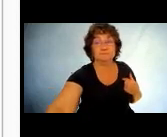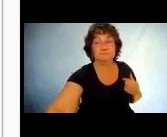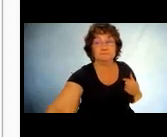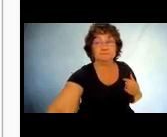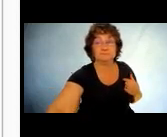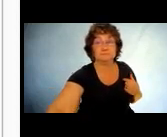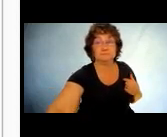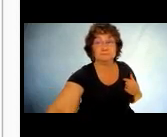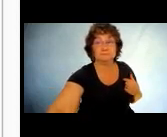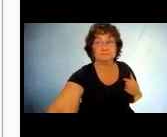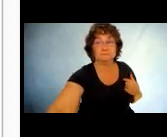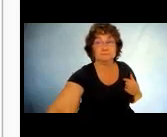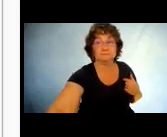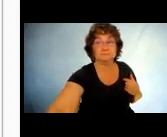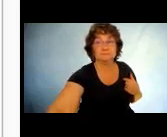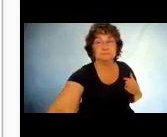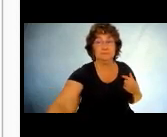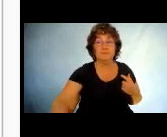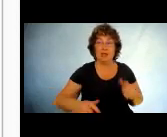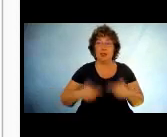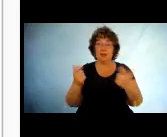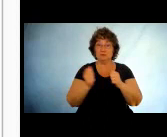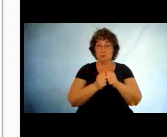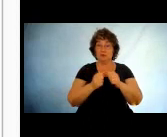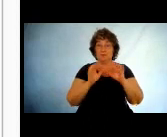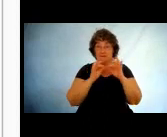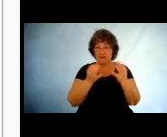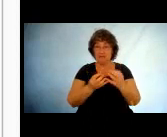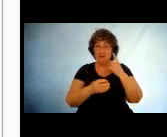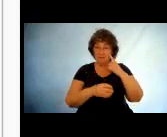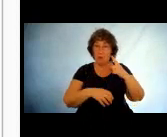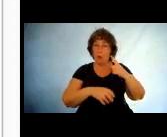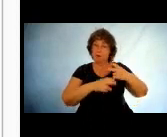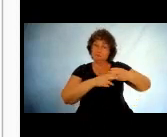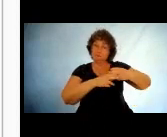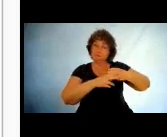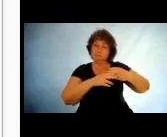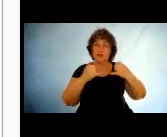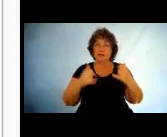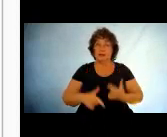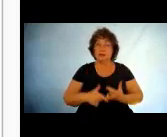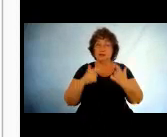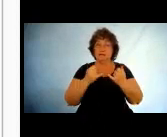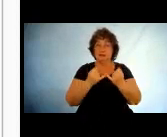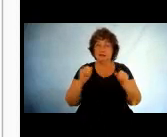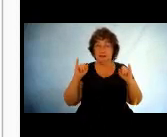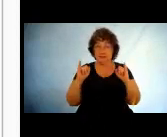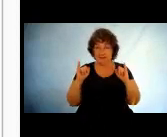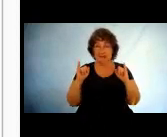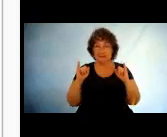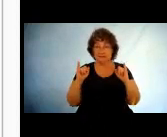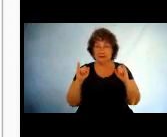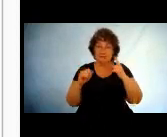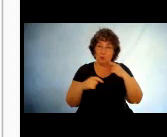a bit, and now I'm living on my own. I've been living on my own